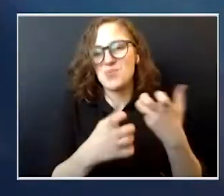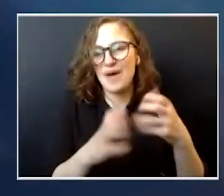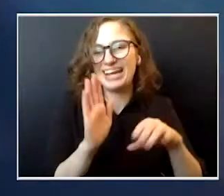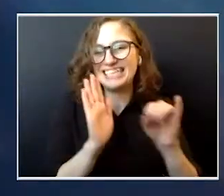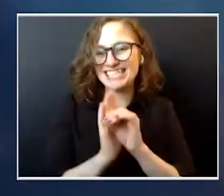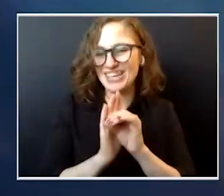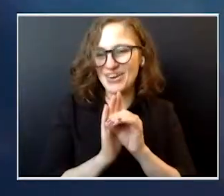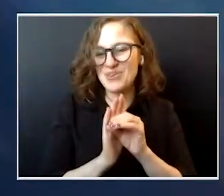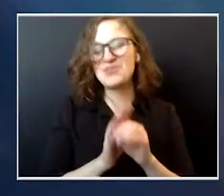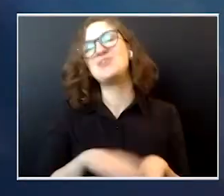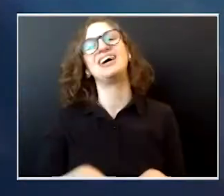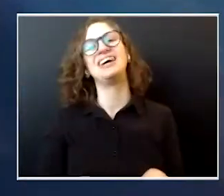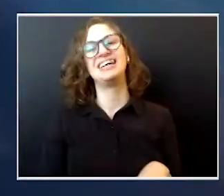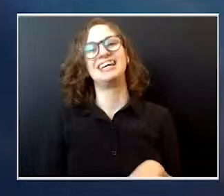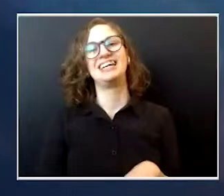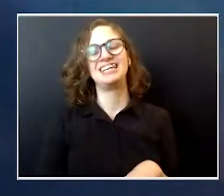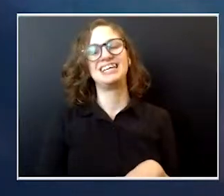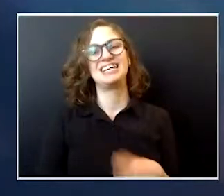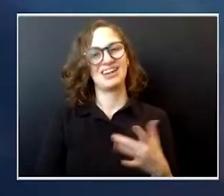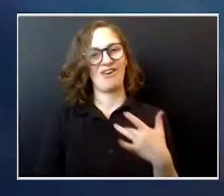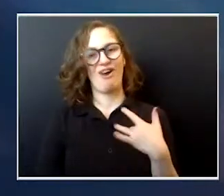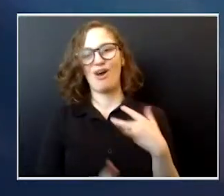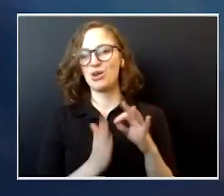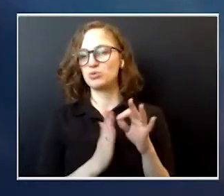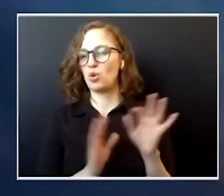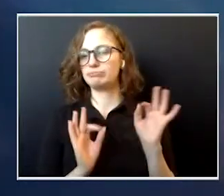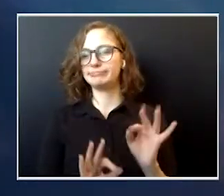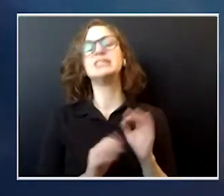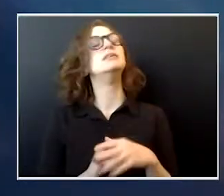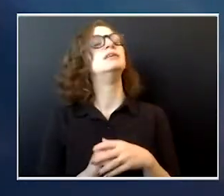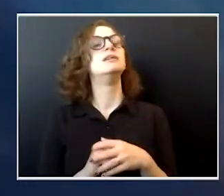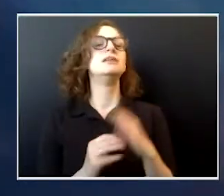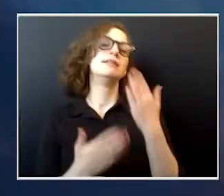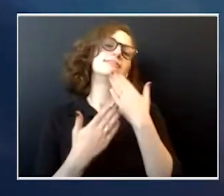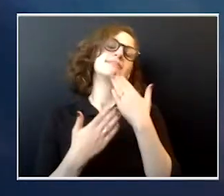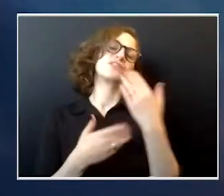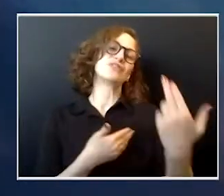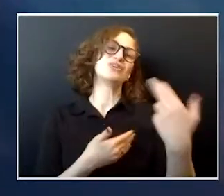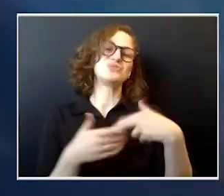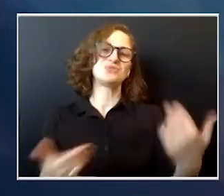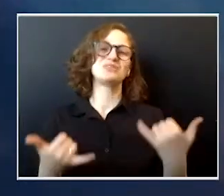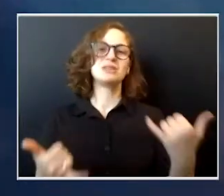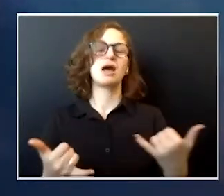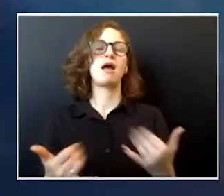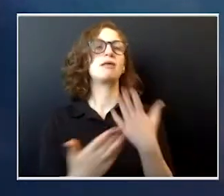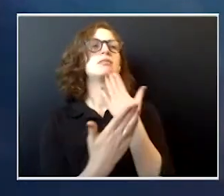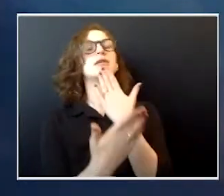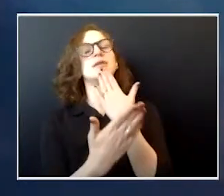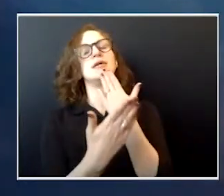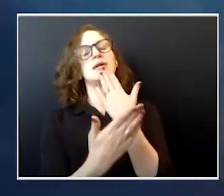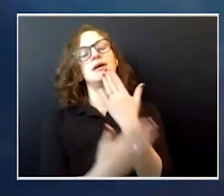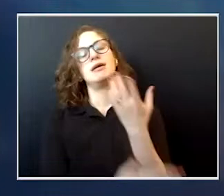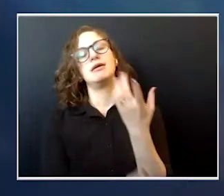those. Cardio score, yes. So thank you for being with us today, and a huge thank you to Dr. Muehlbach for your